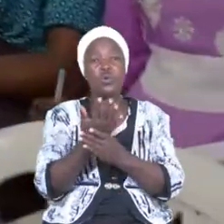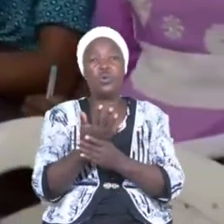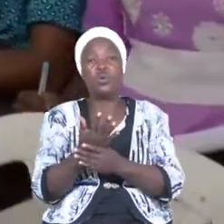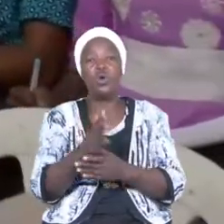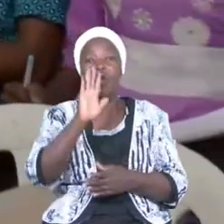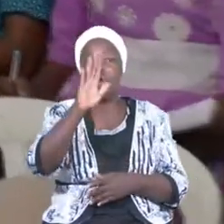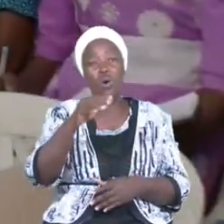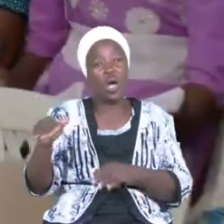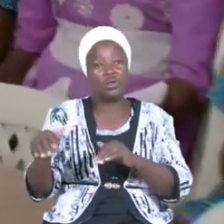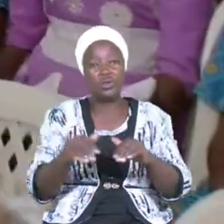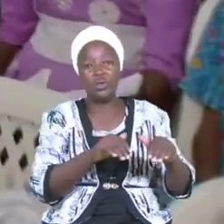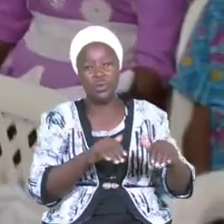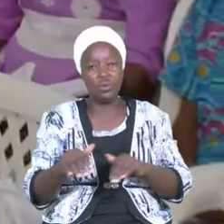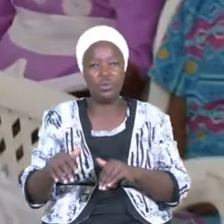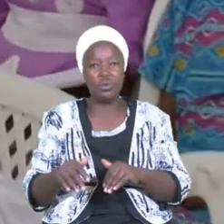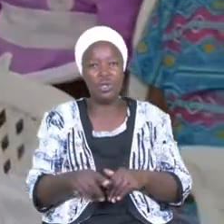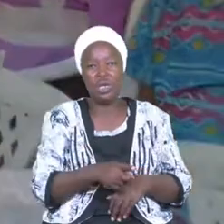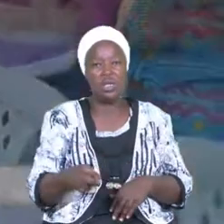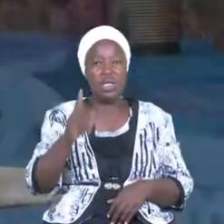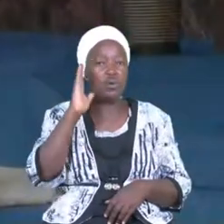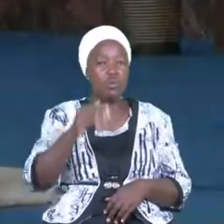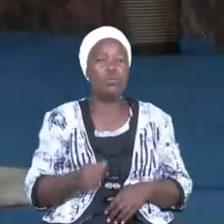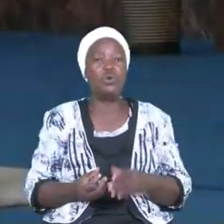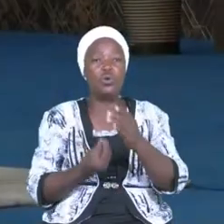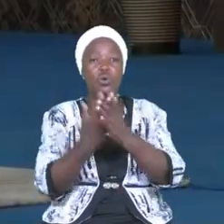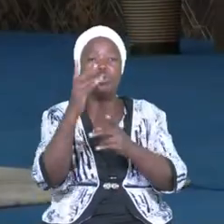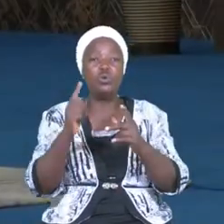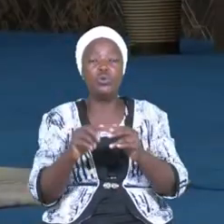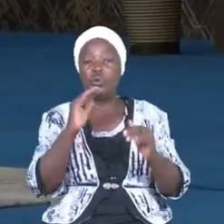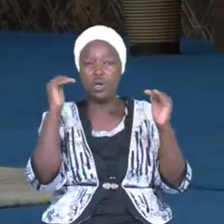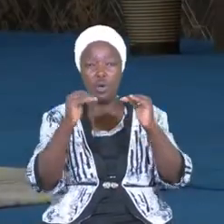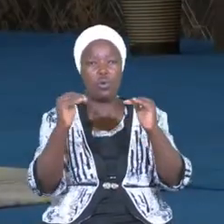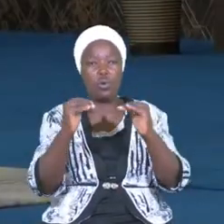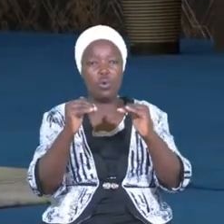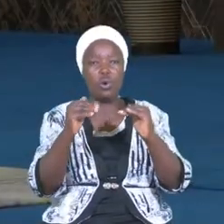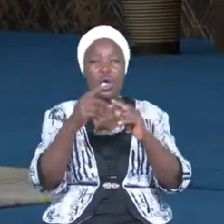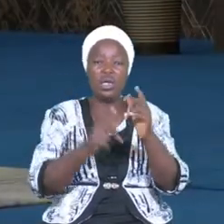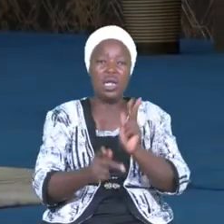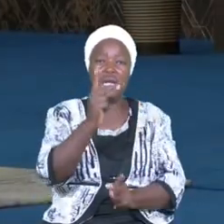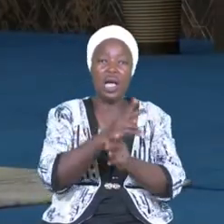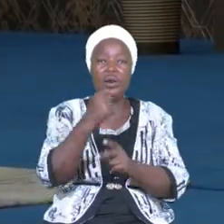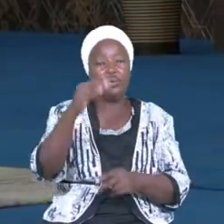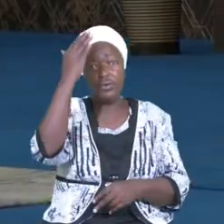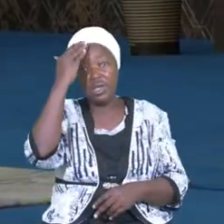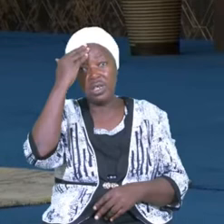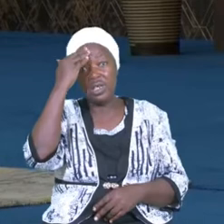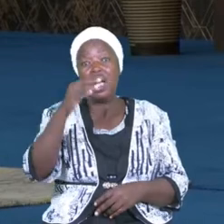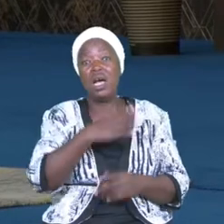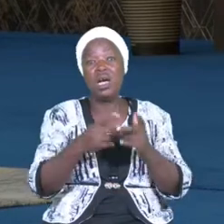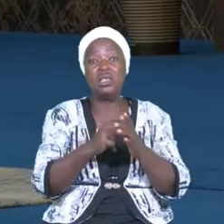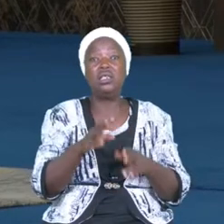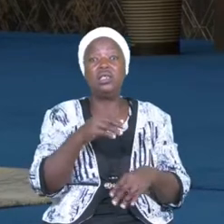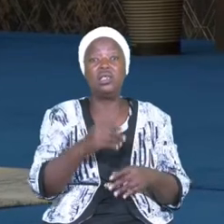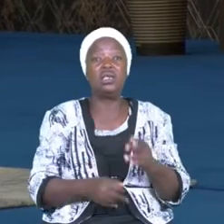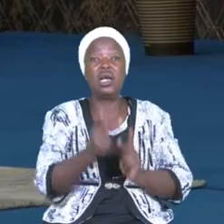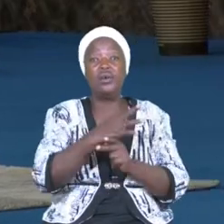action, they will grow to match the kind of knowledge, at the level of knowledge that